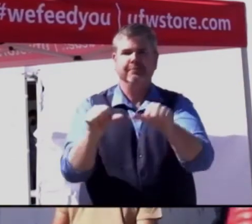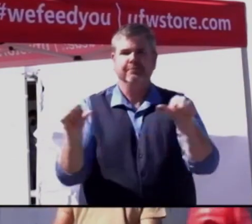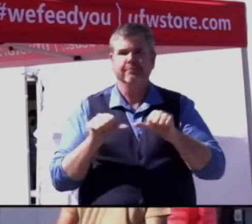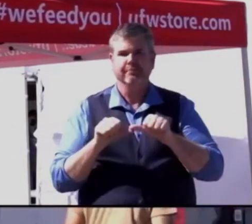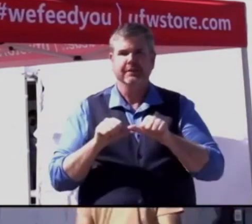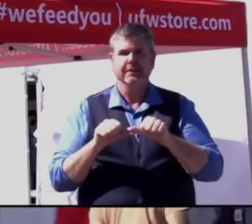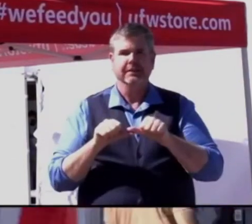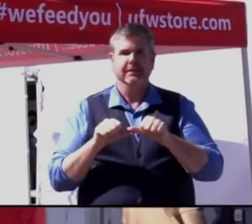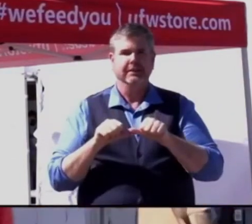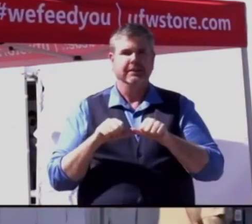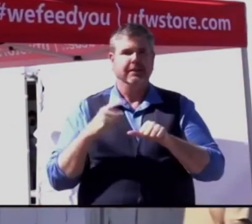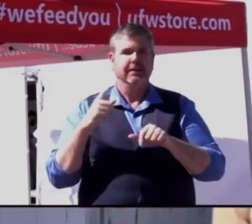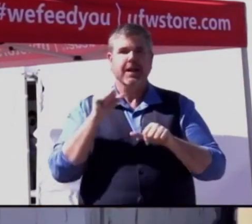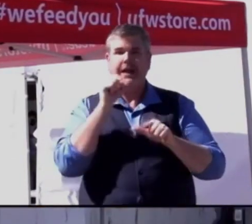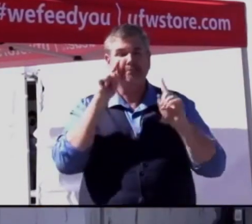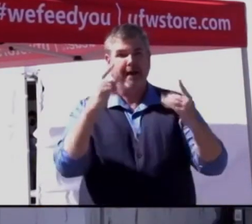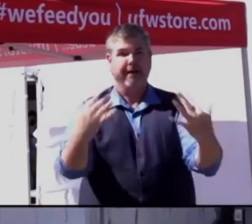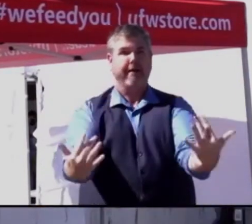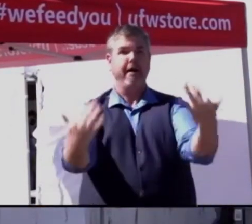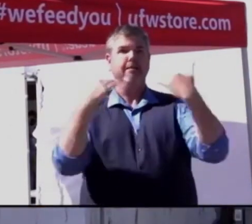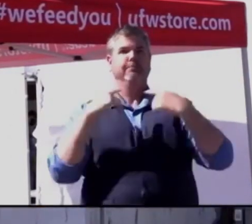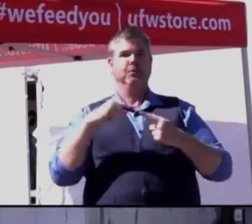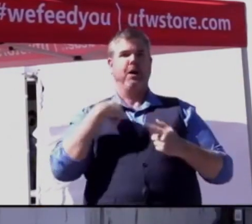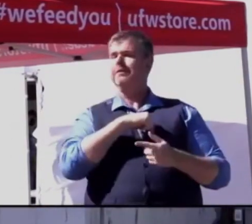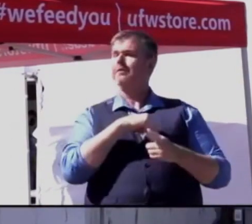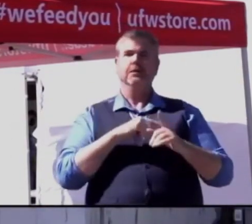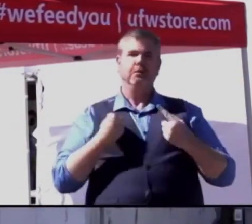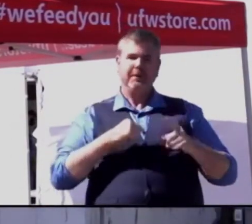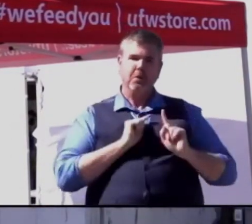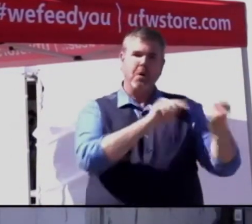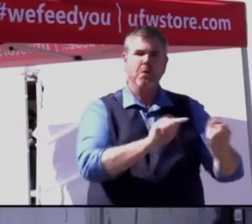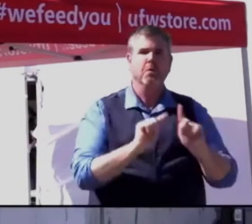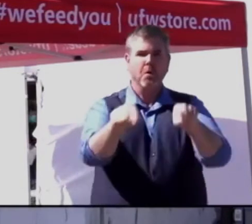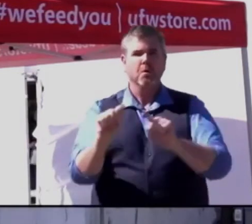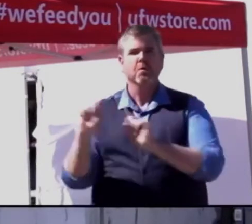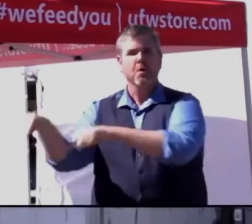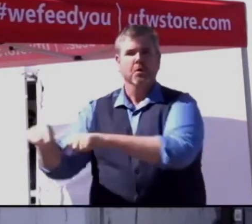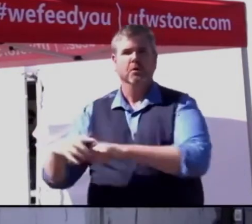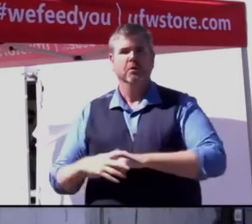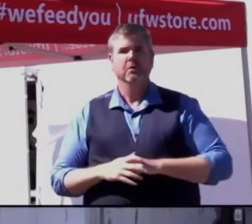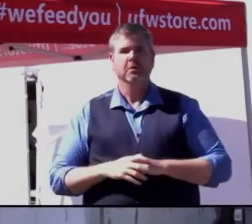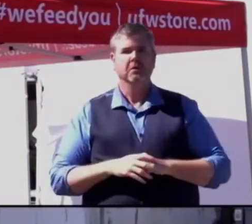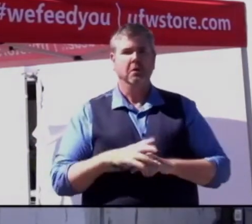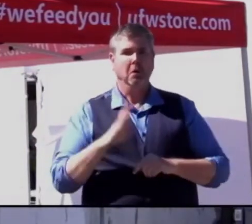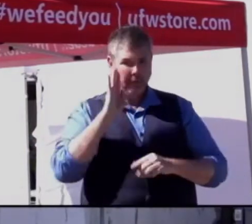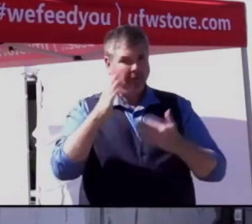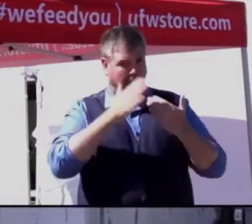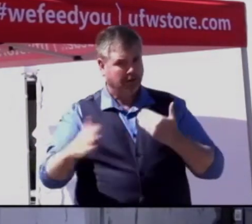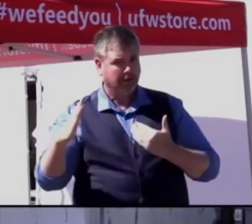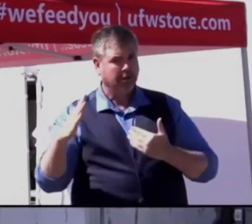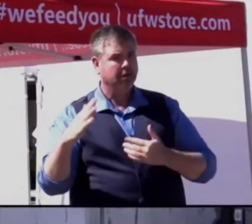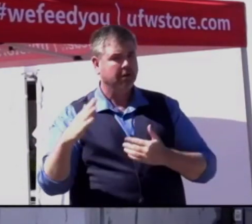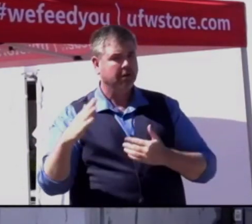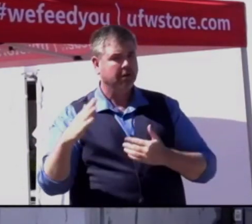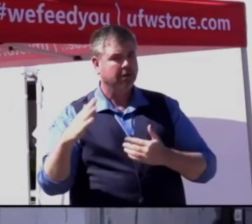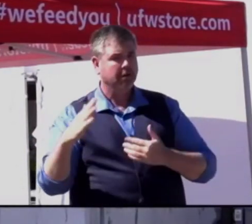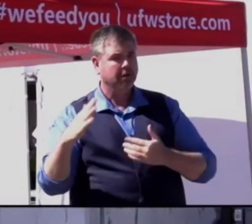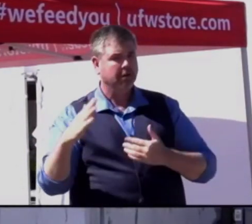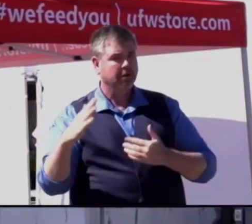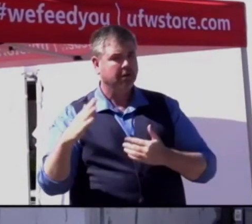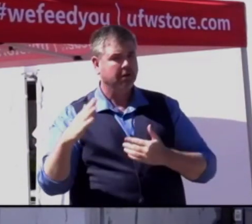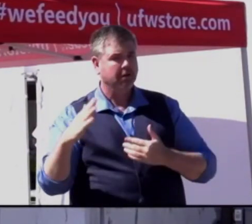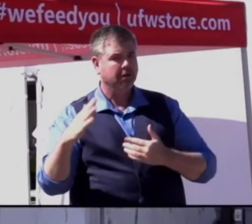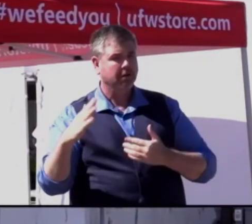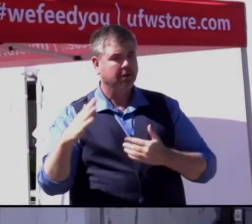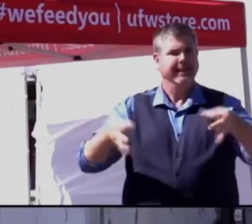an example of that? Yeah. Is this something that needs to go forward with that example? Yes, we and by we I